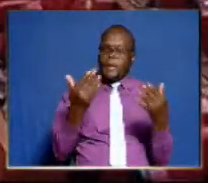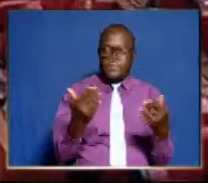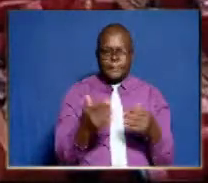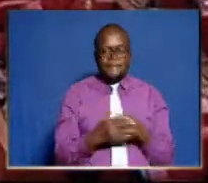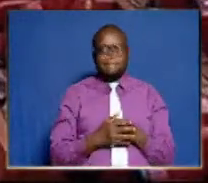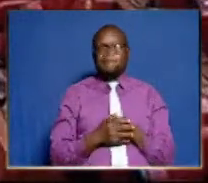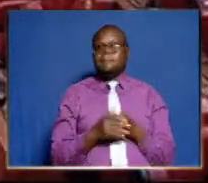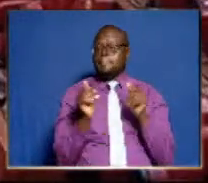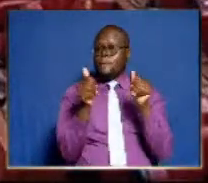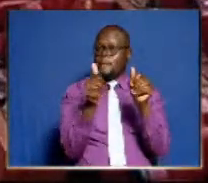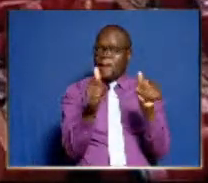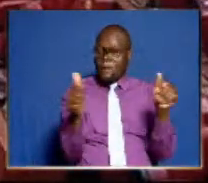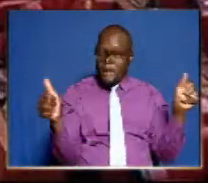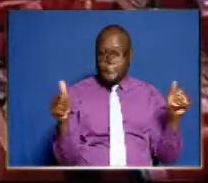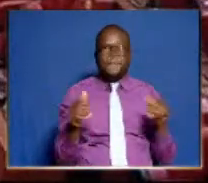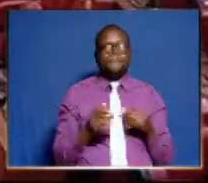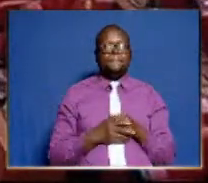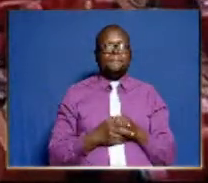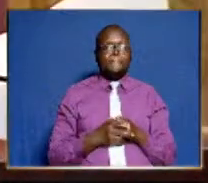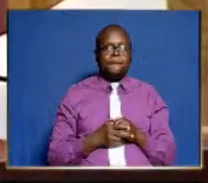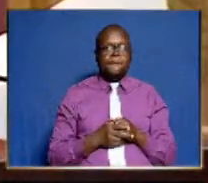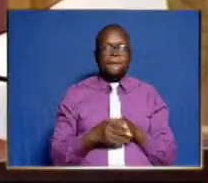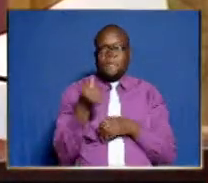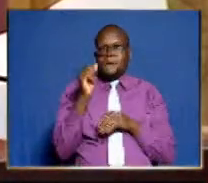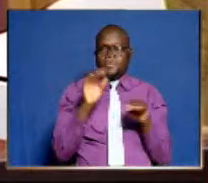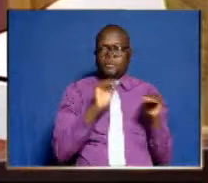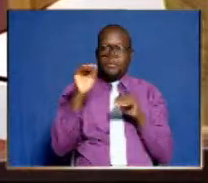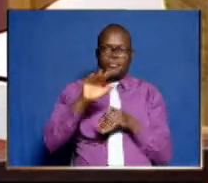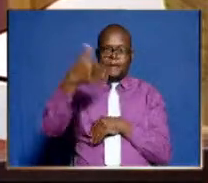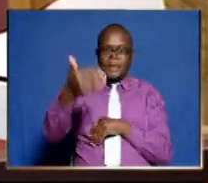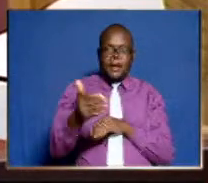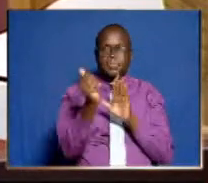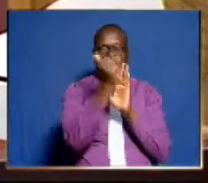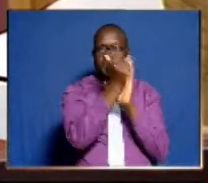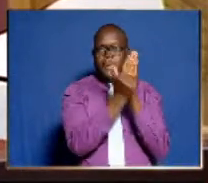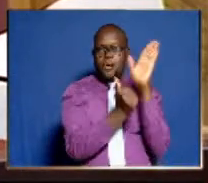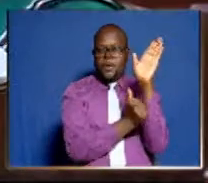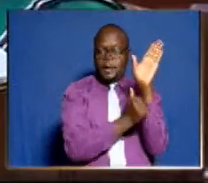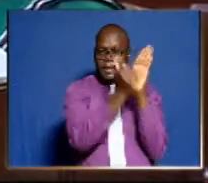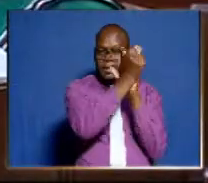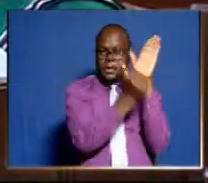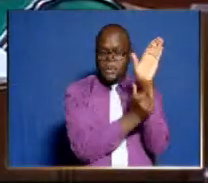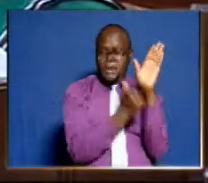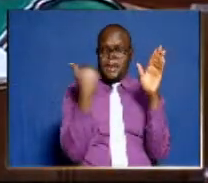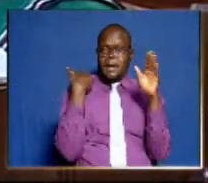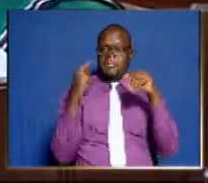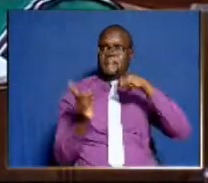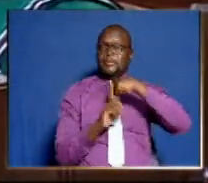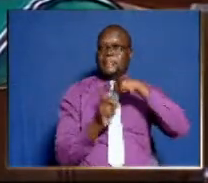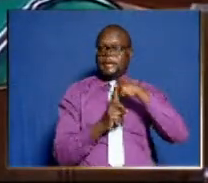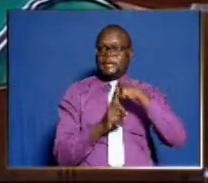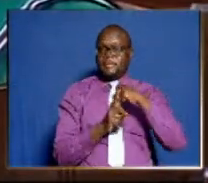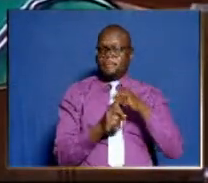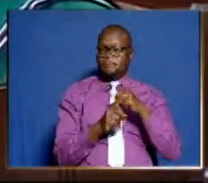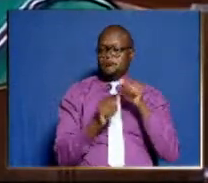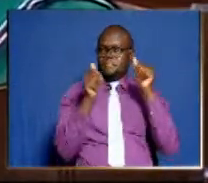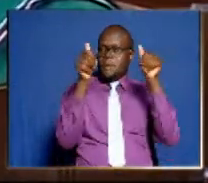Very well. So we go to the next order. Order number 6, notices of